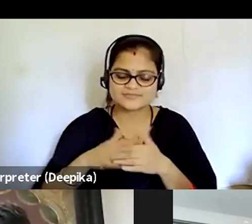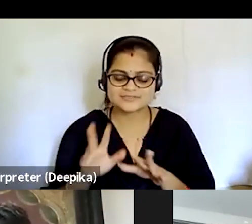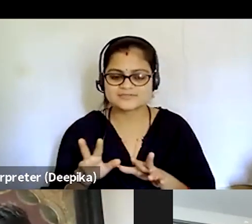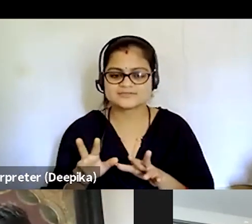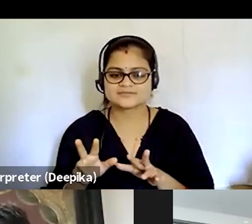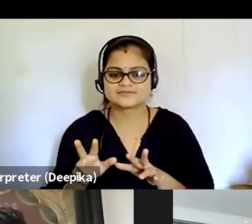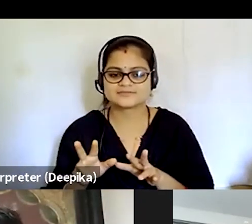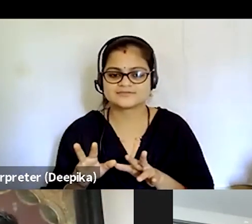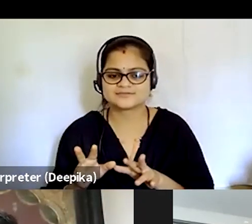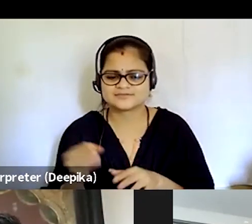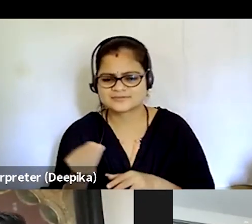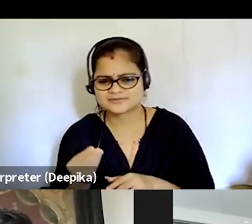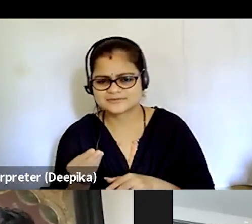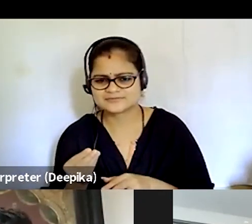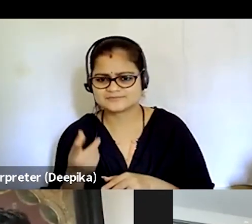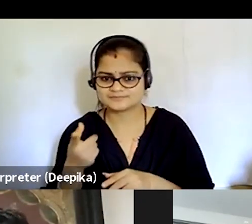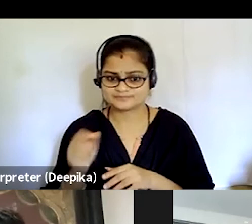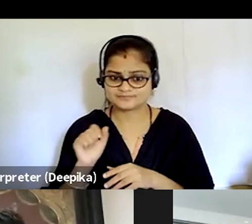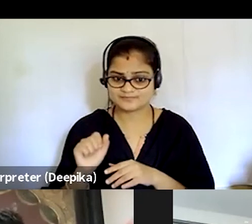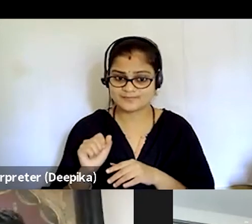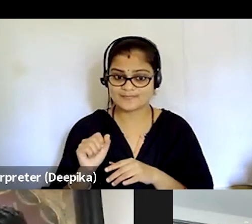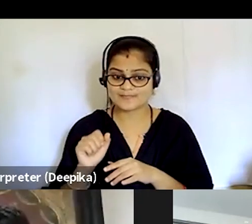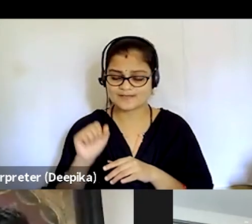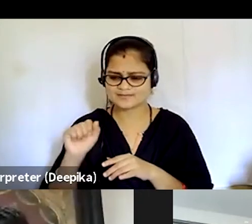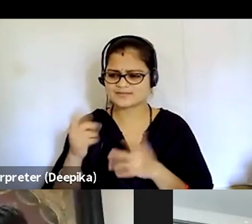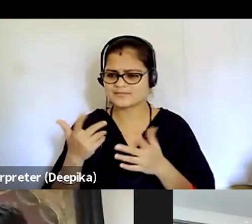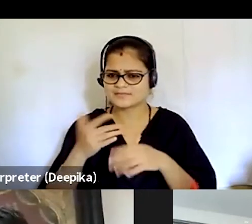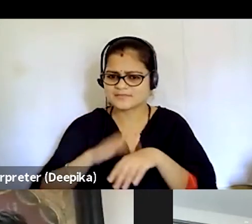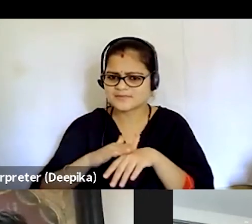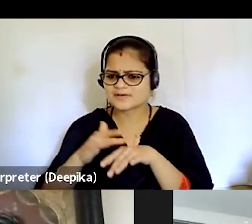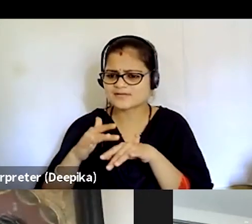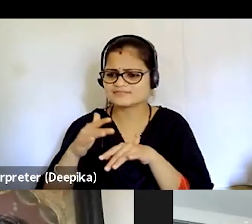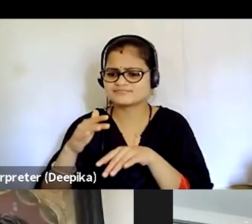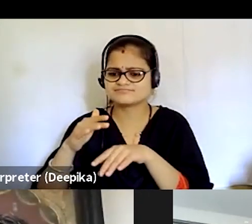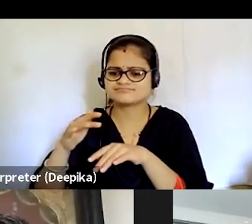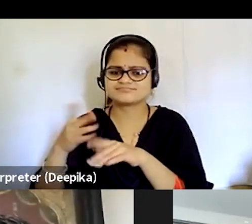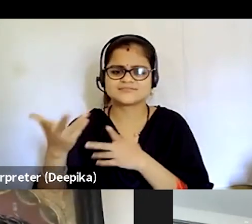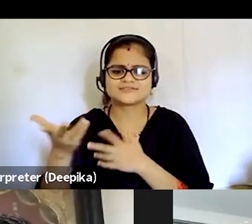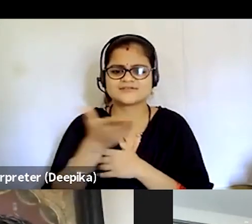out a bit to know that you were touching people